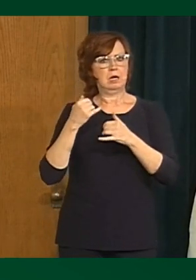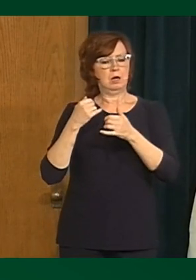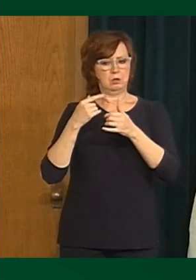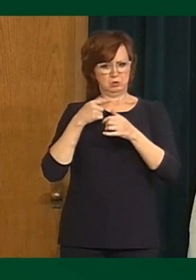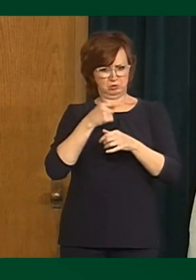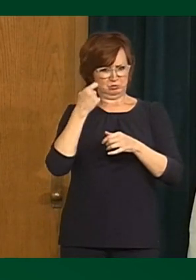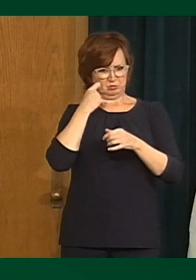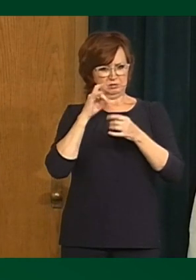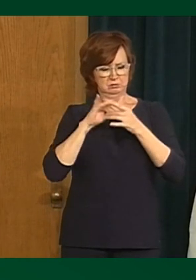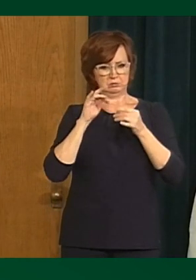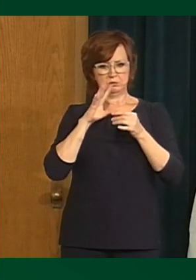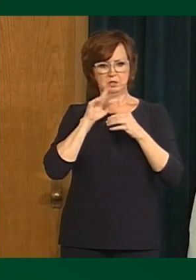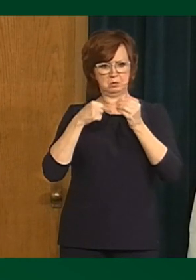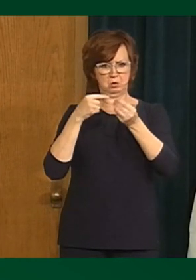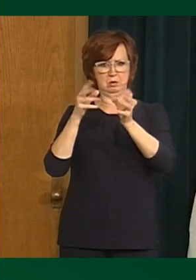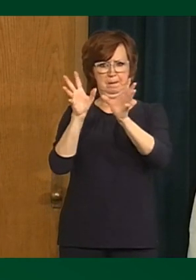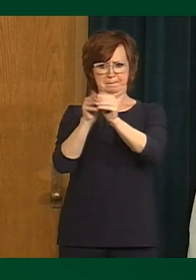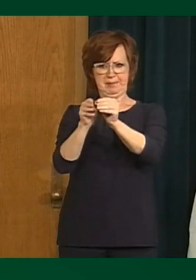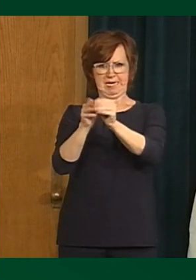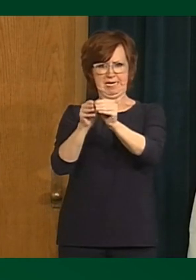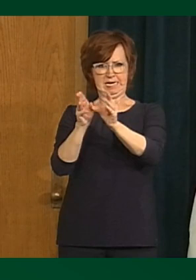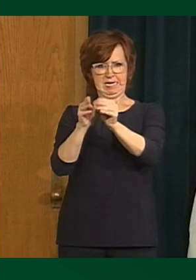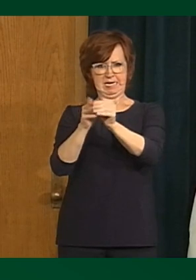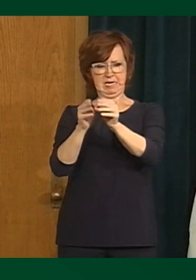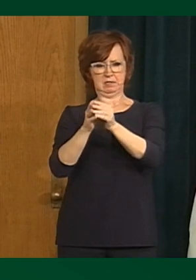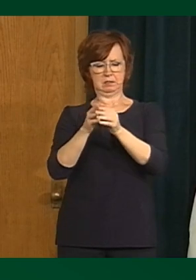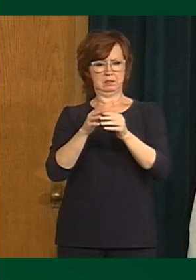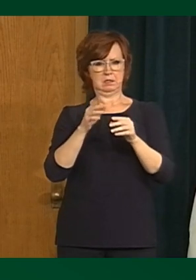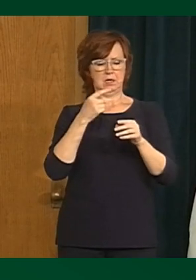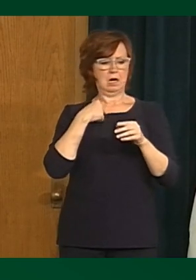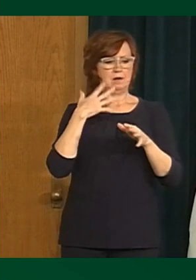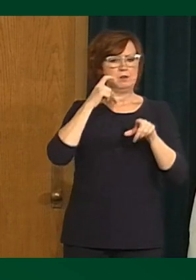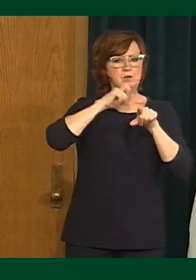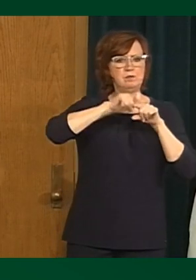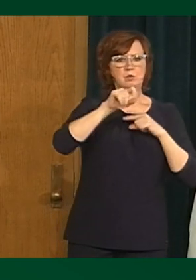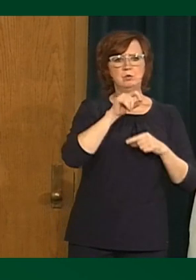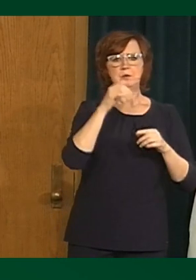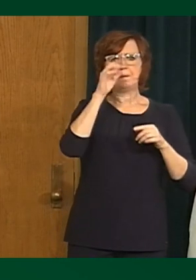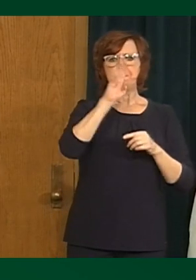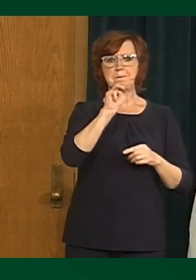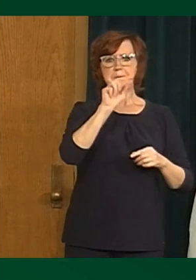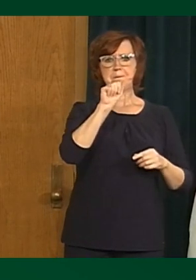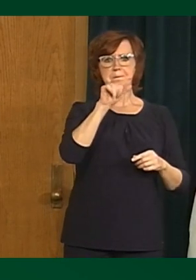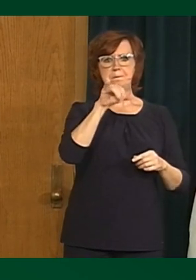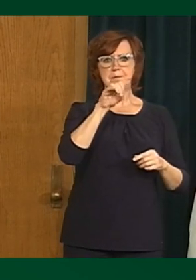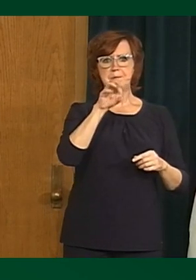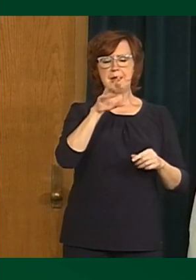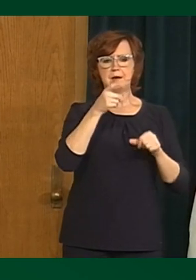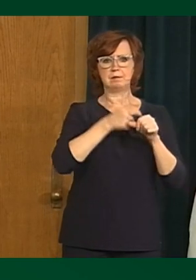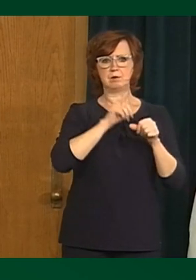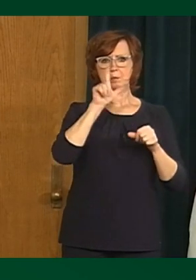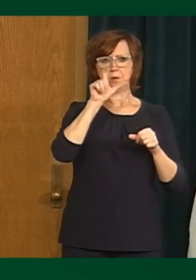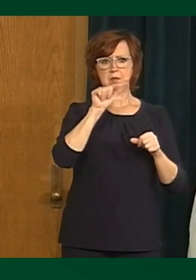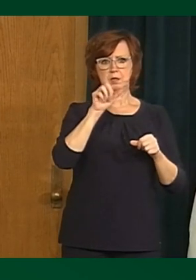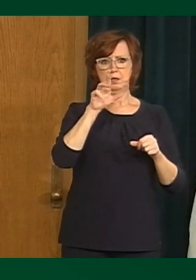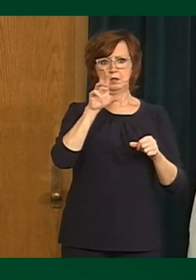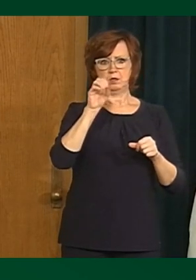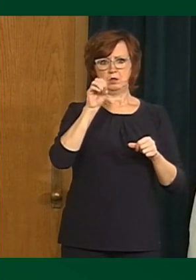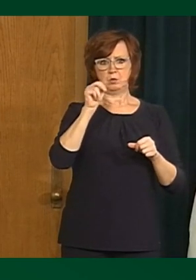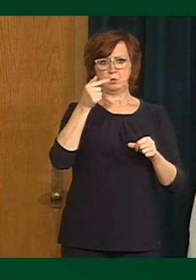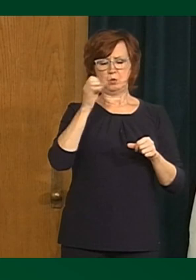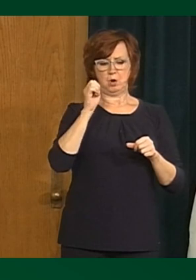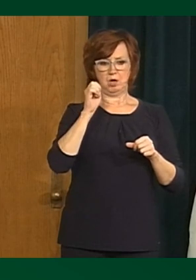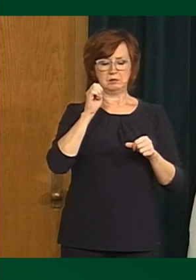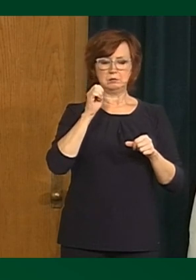would be included and which would not. But I just talked to the mayor of LaRange, and he hadn't heard about this as of 2